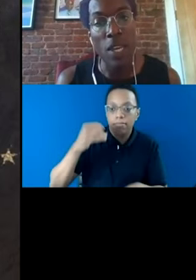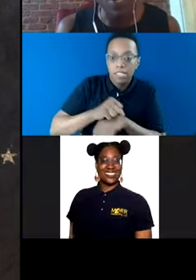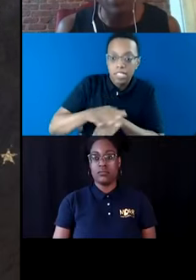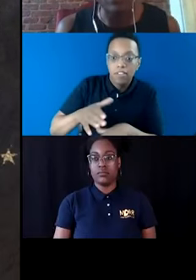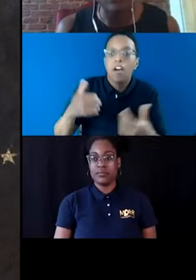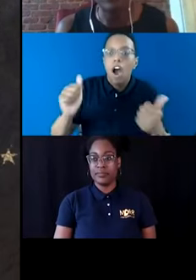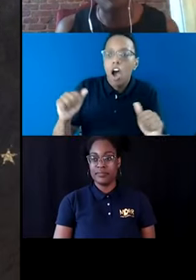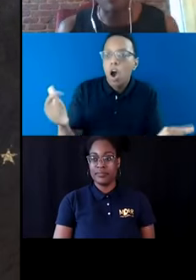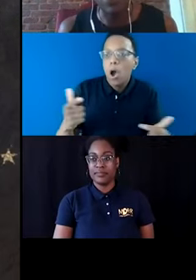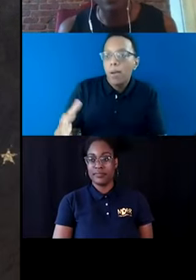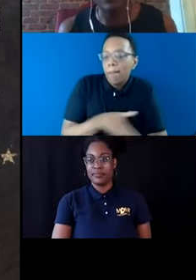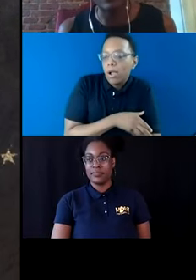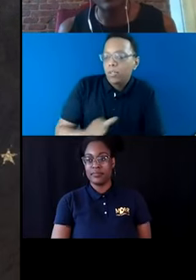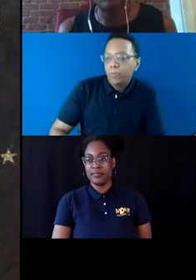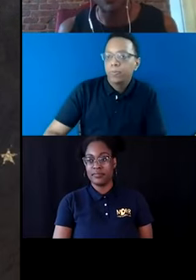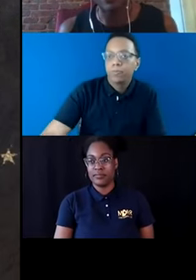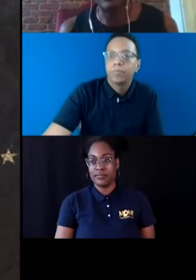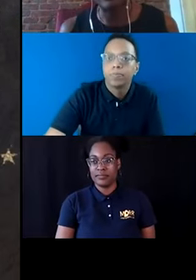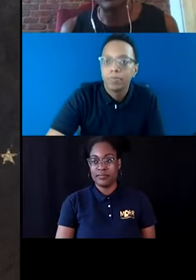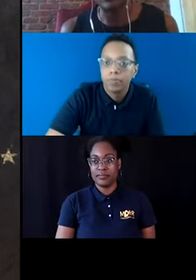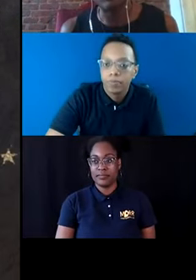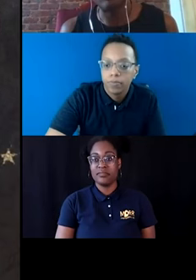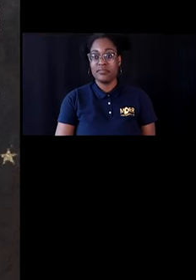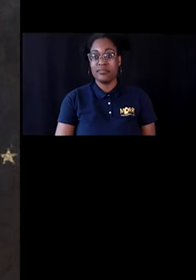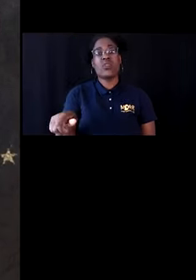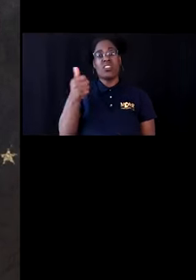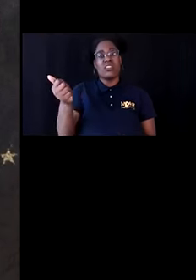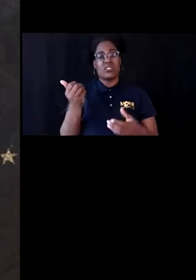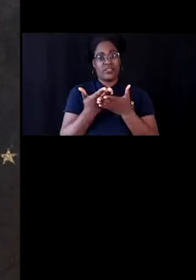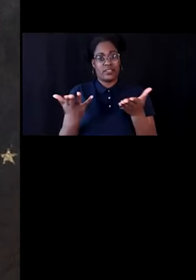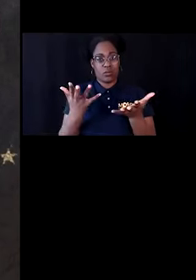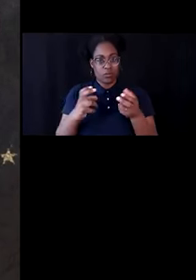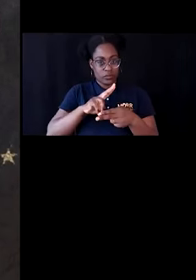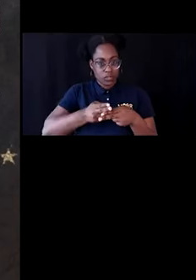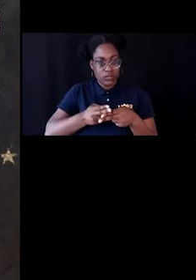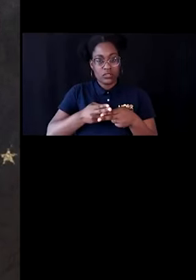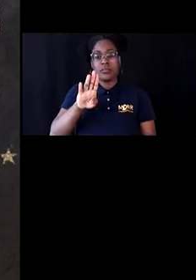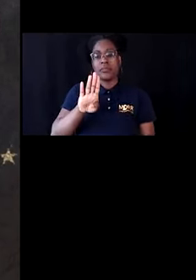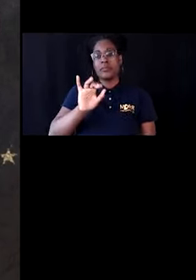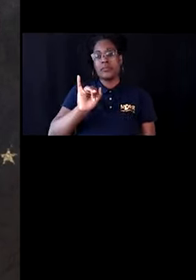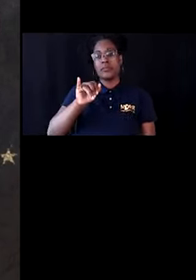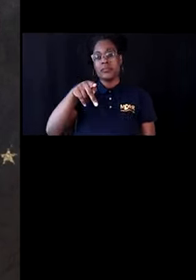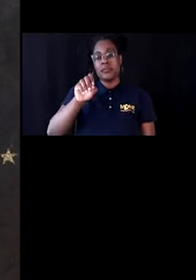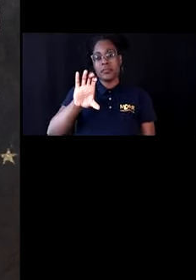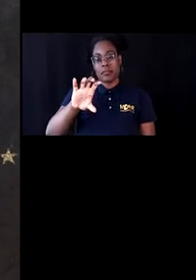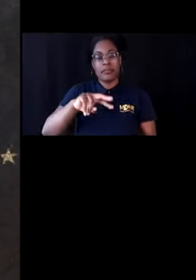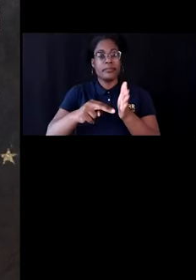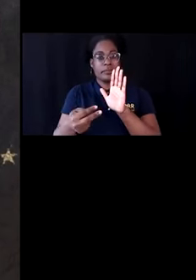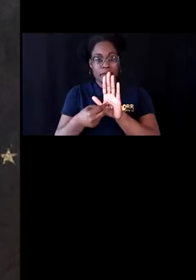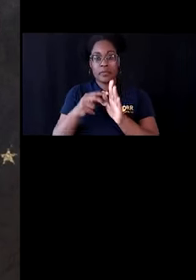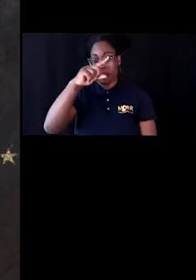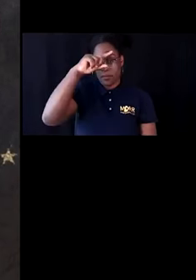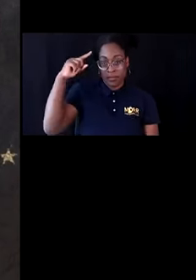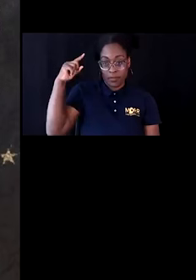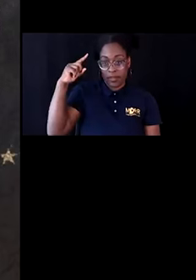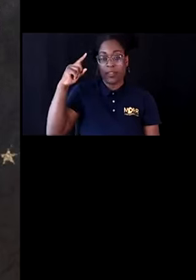Another thing I wanted to say is BIPOC. That stands for Black and Indigenous people and people of color. Lots of people have named the